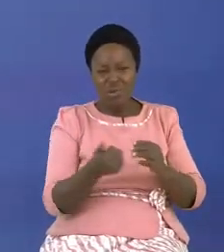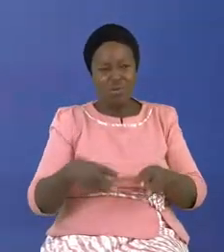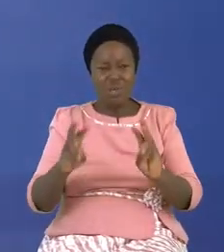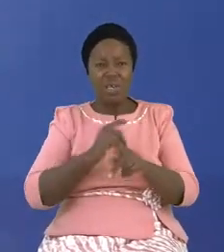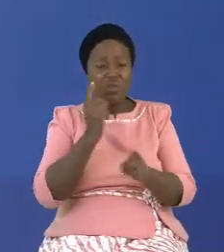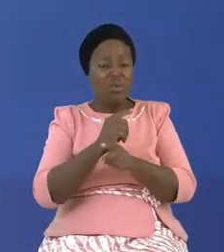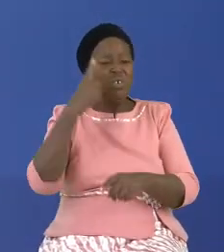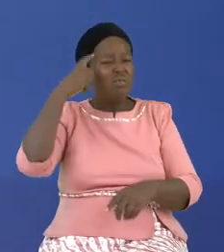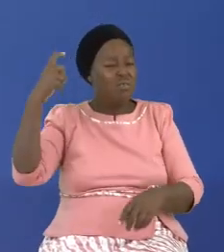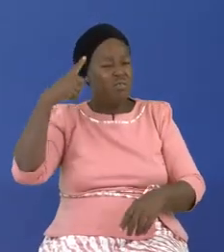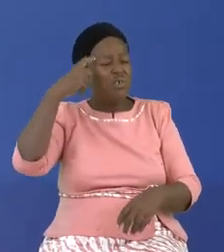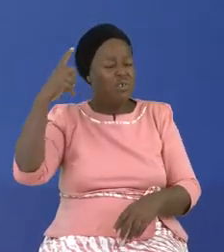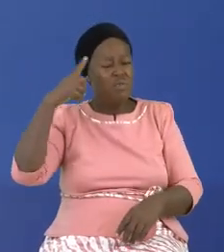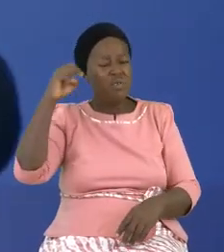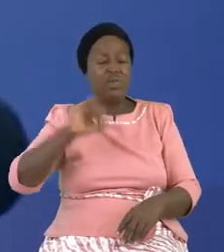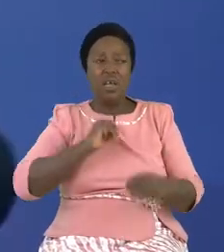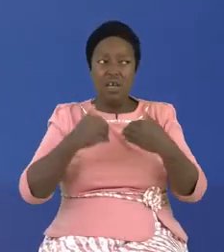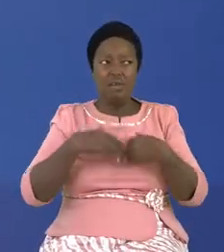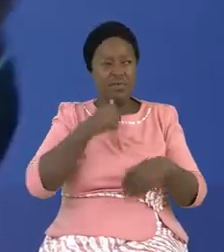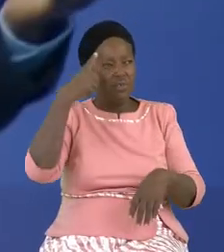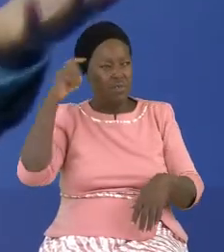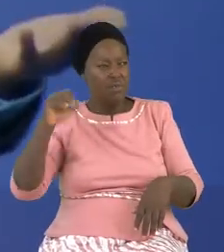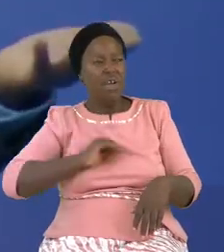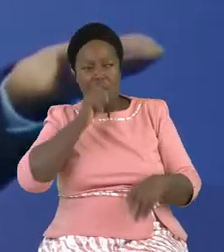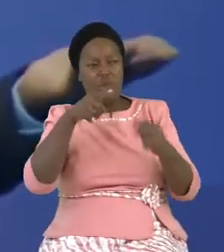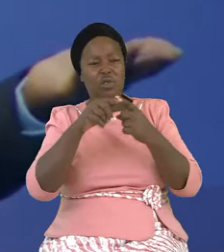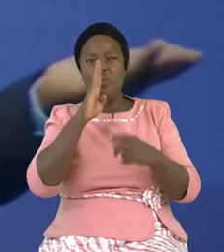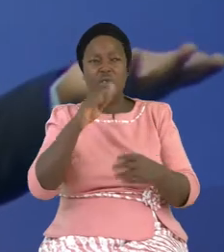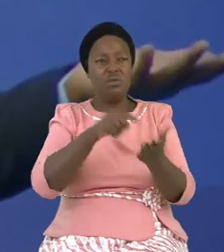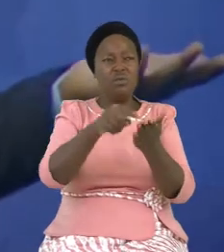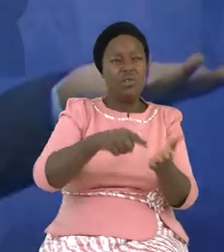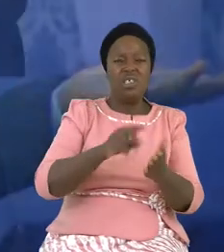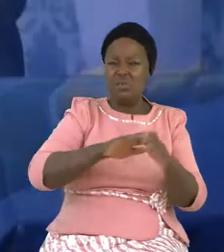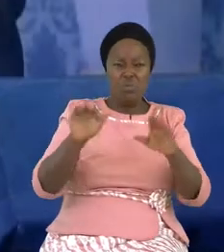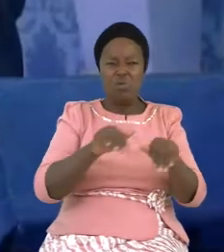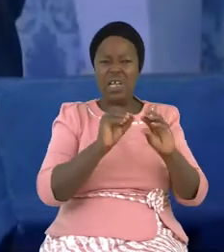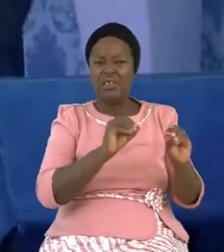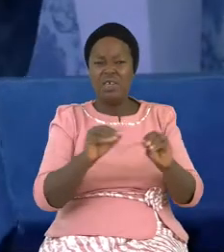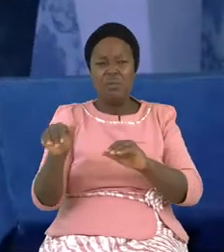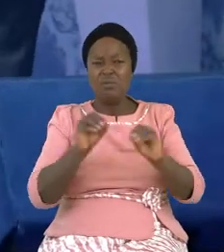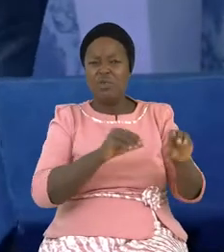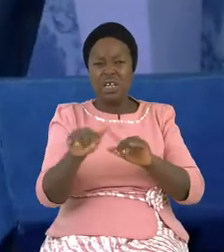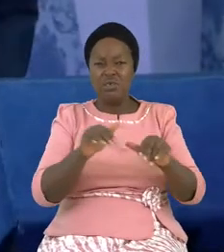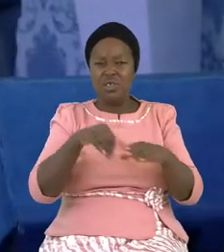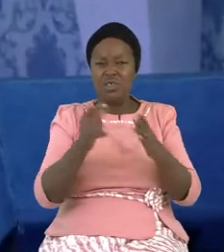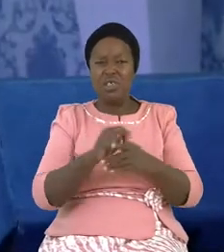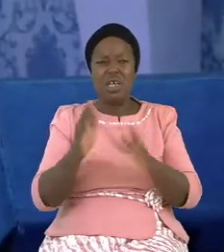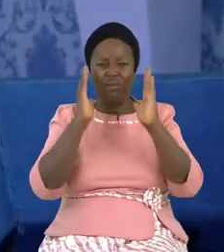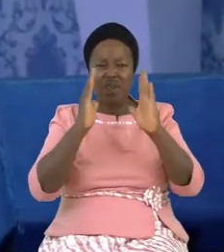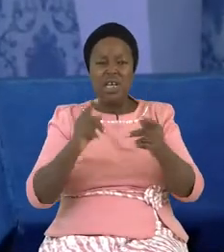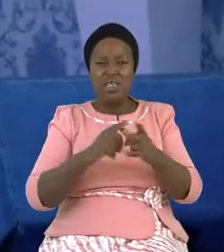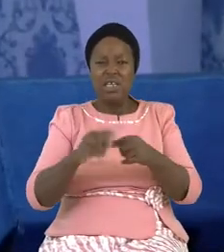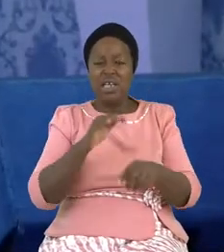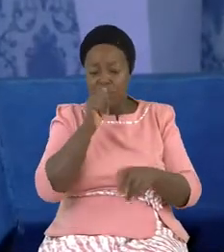a dream. I'm going to be this. They don't put action to their intention. I'm going to be great.